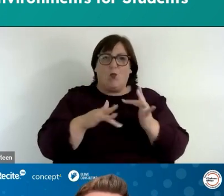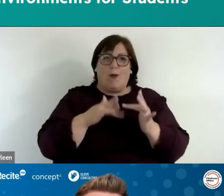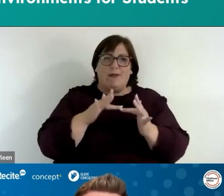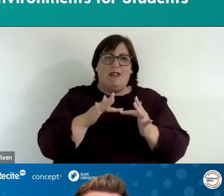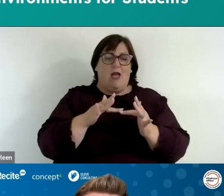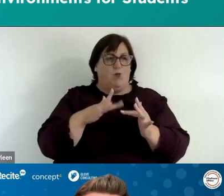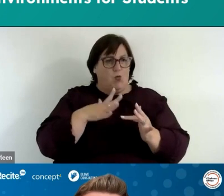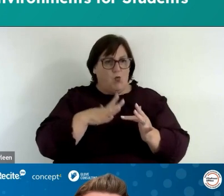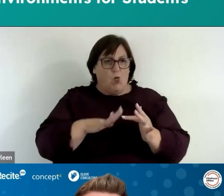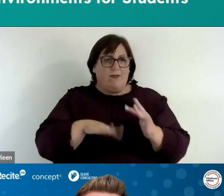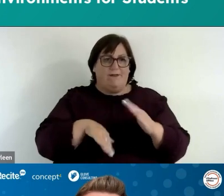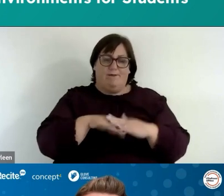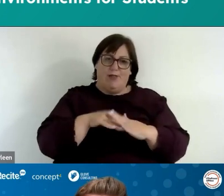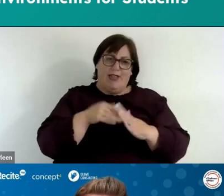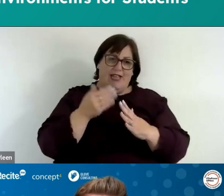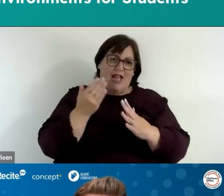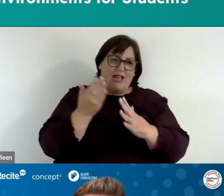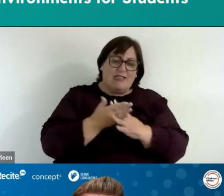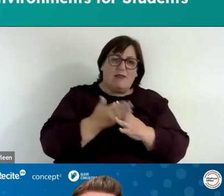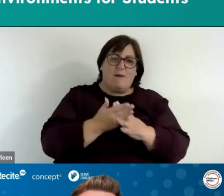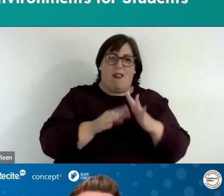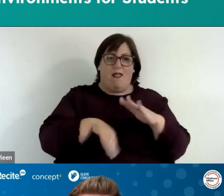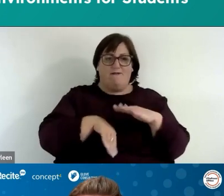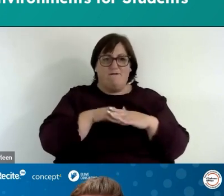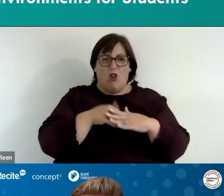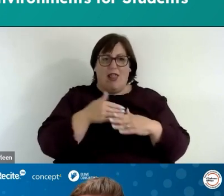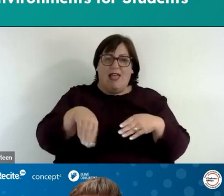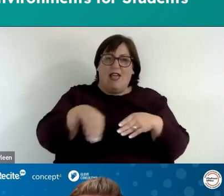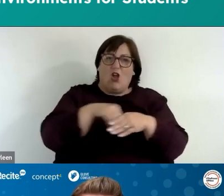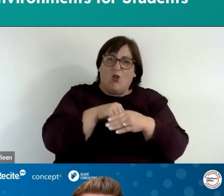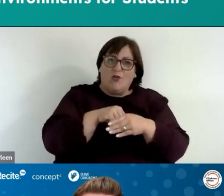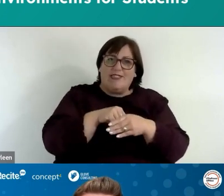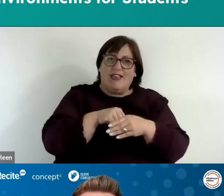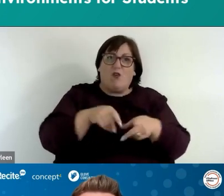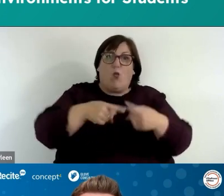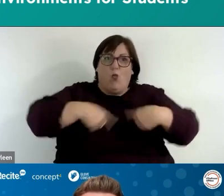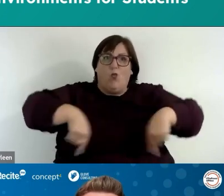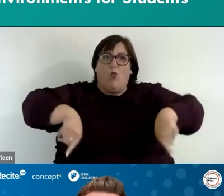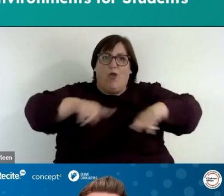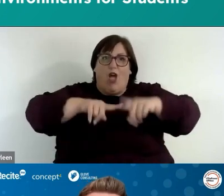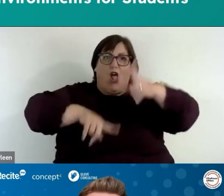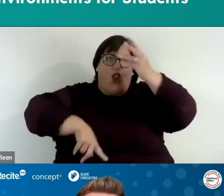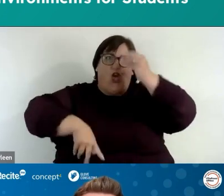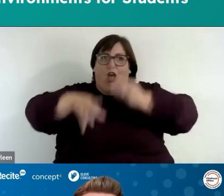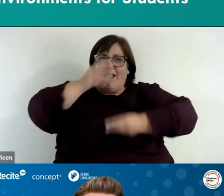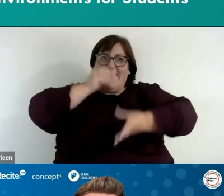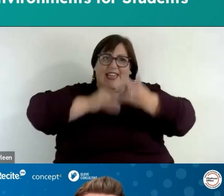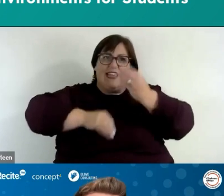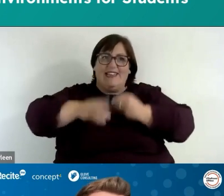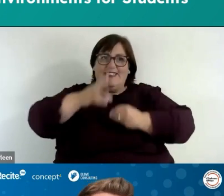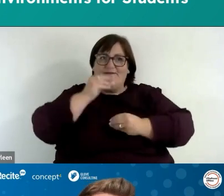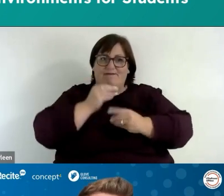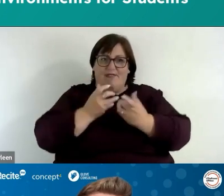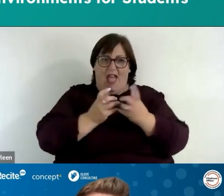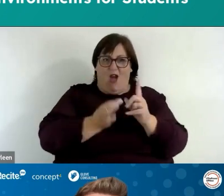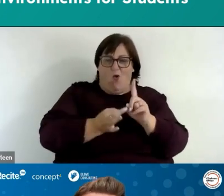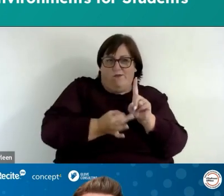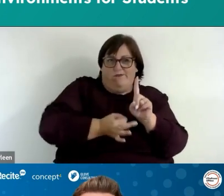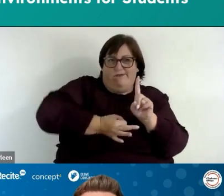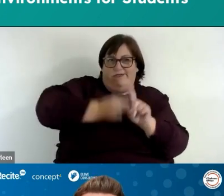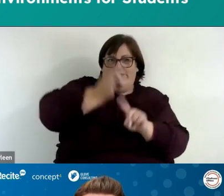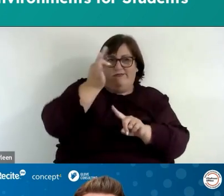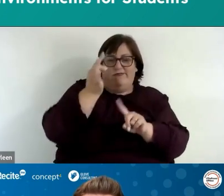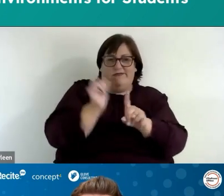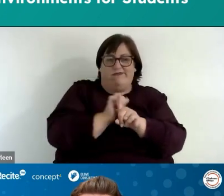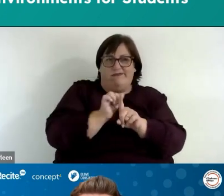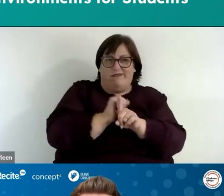accessibility inclusive world, everyone's learning, toolbars are always getting better, but ultimately it's a set of tools or a suite of tools to